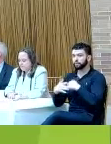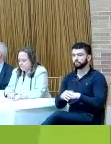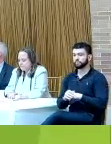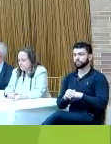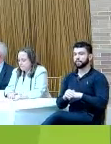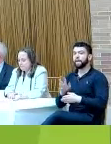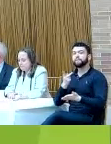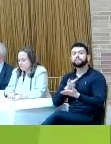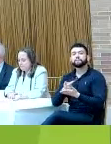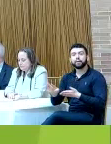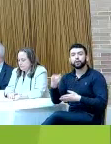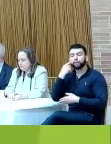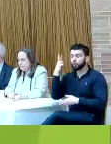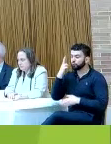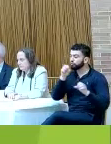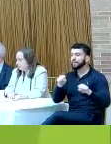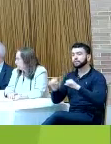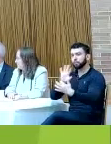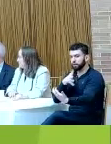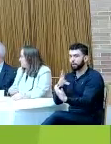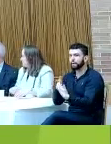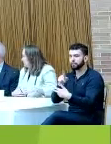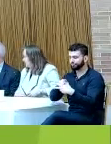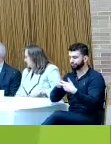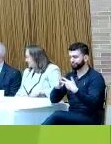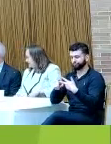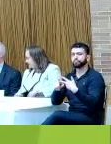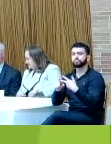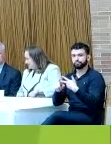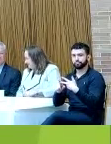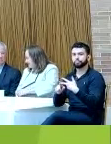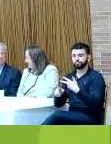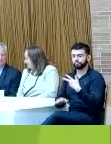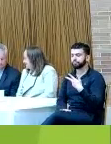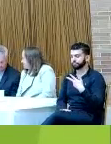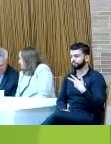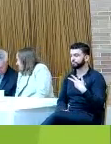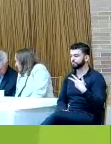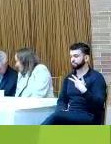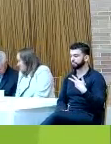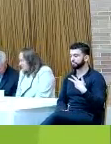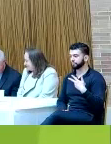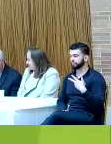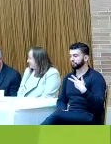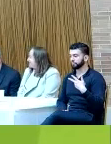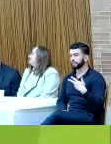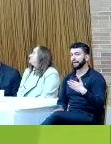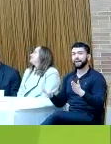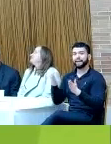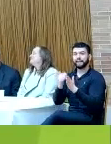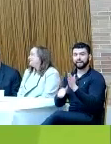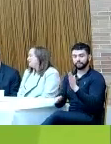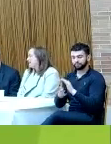make reasonable accommodations um so it's very lble um once again if I guess